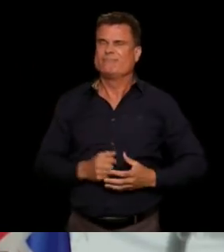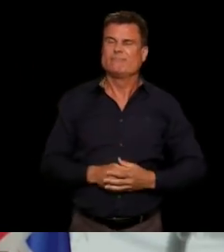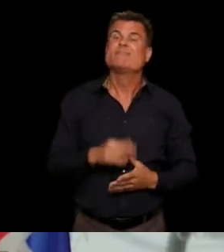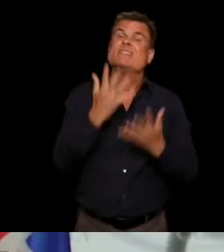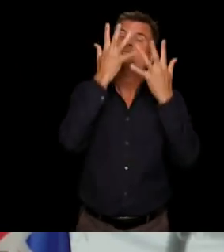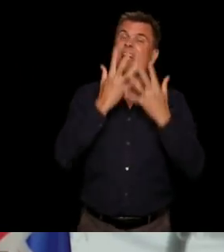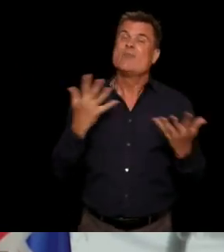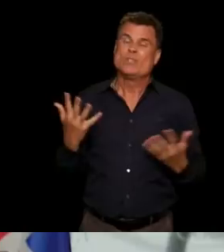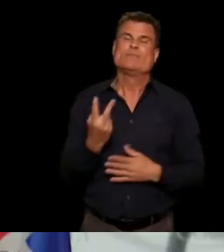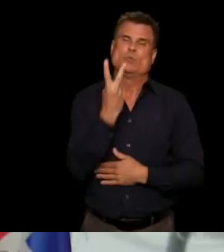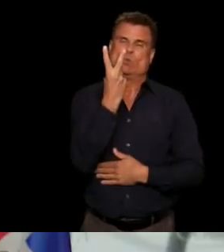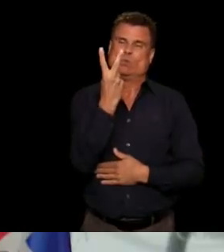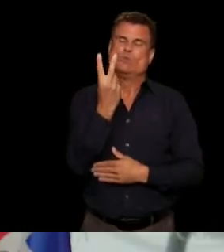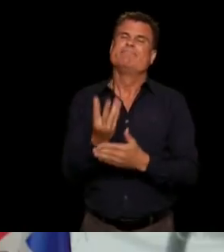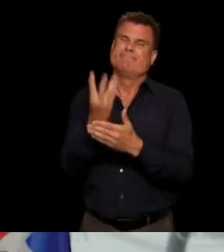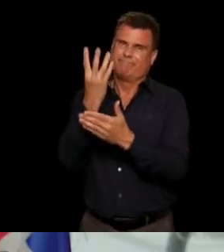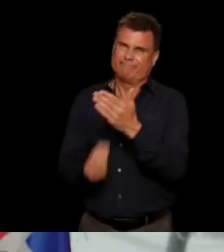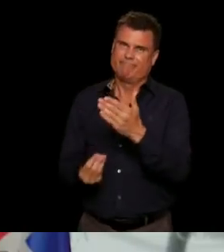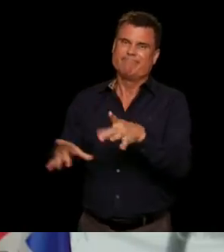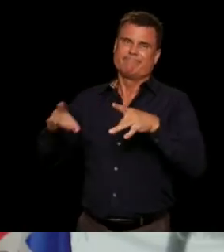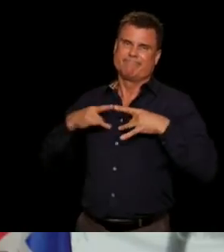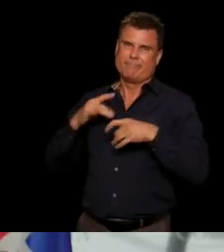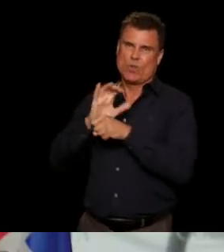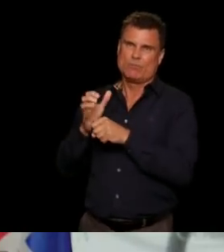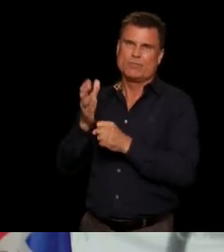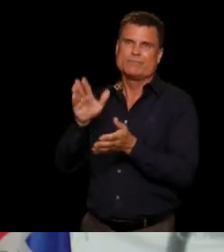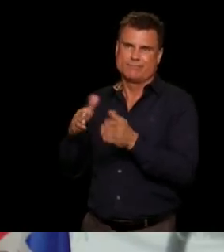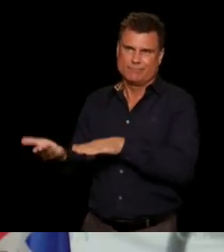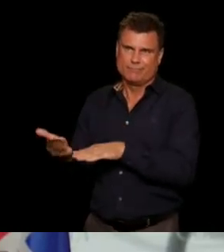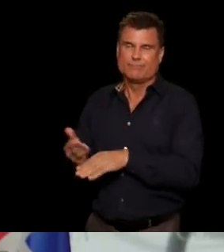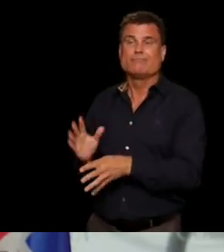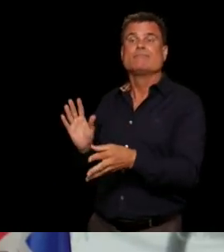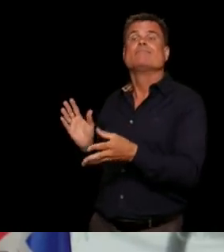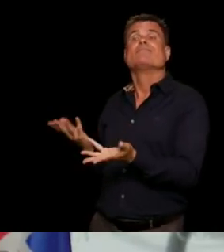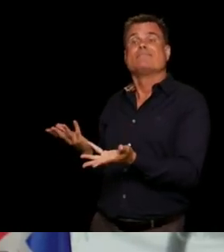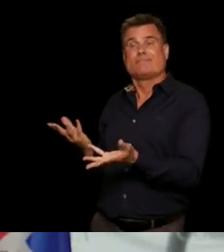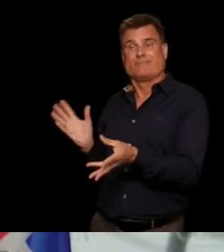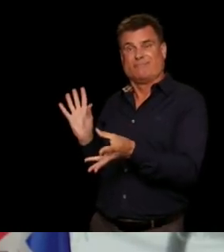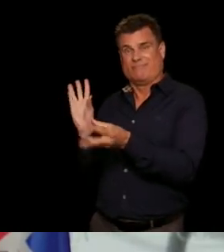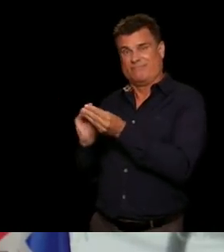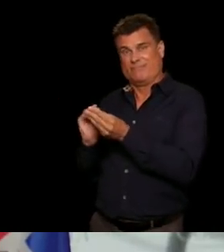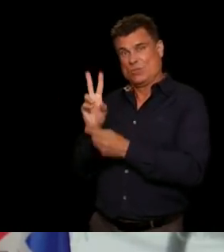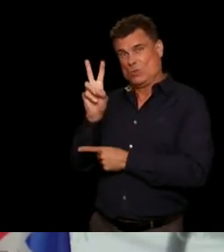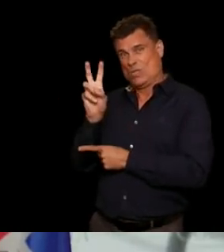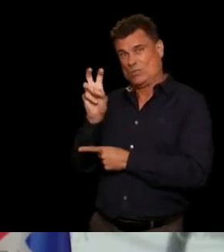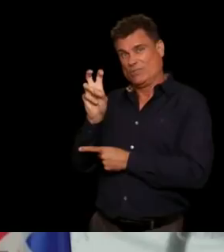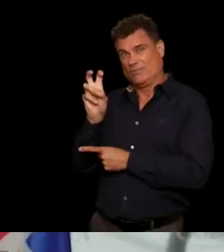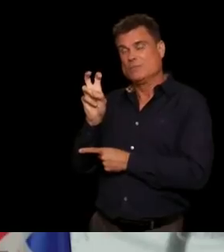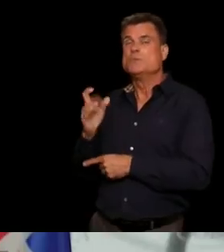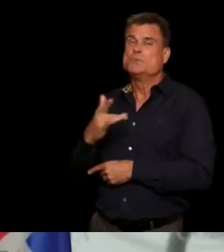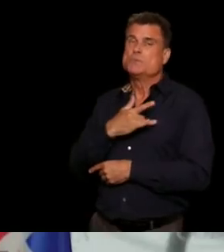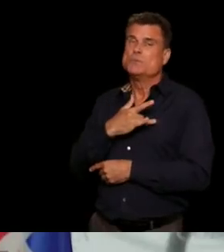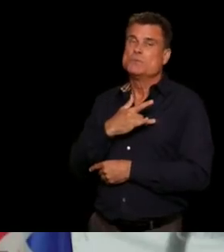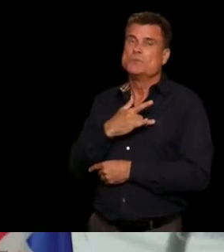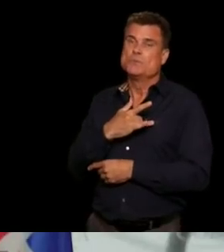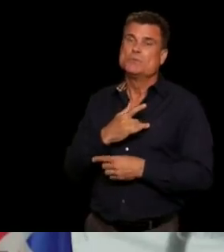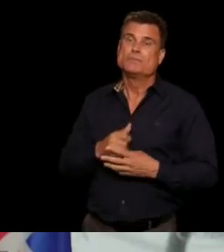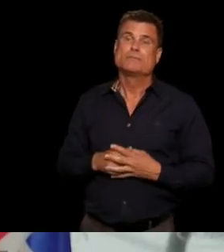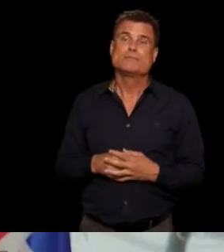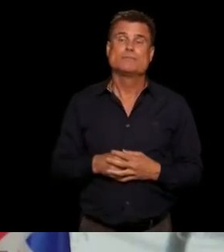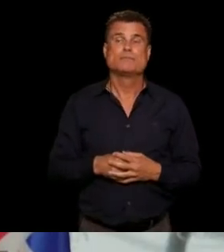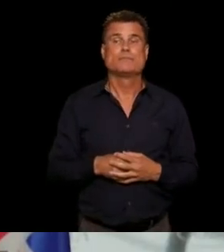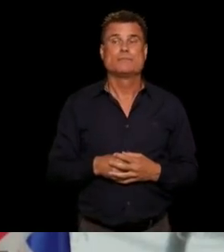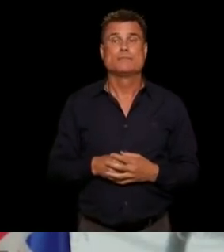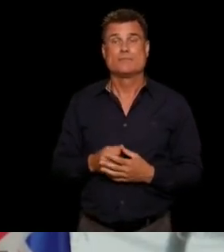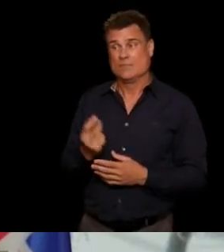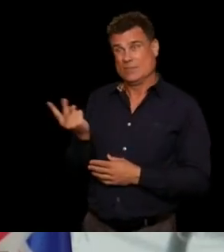Health Authority, bringing the total to 200 deaths in British Columbia due to COVID-19. Our sincere condolences to all